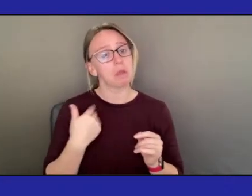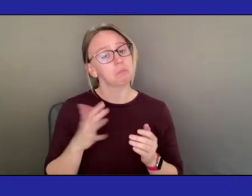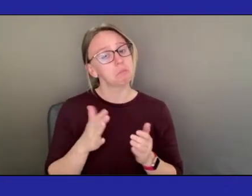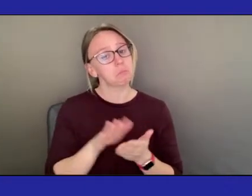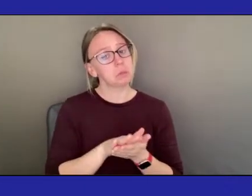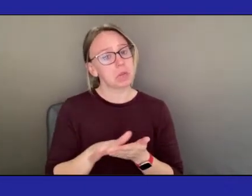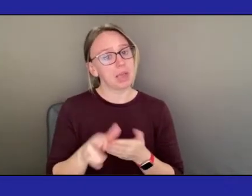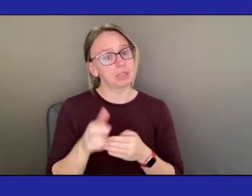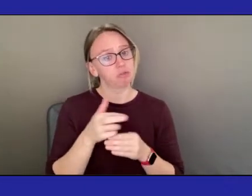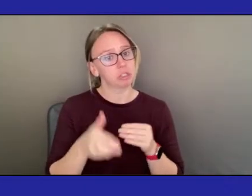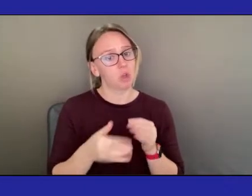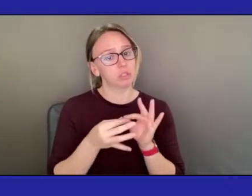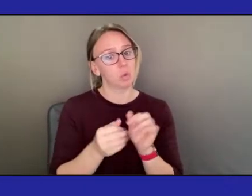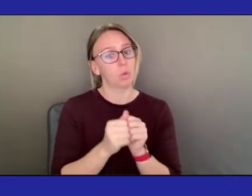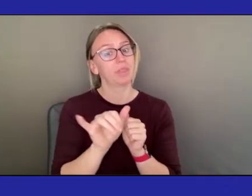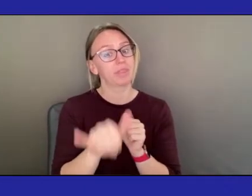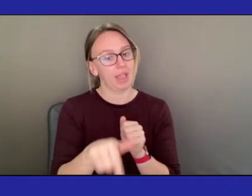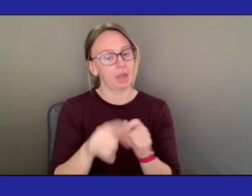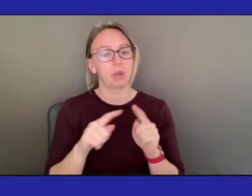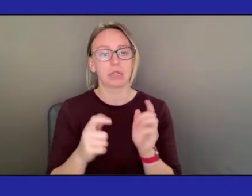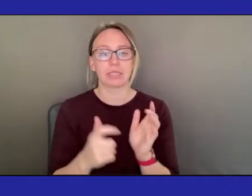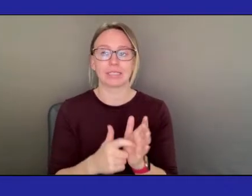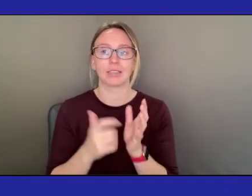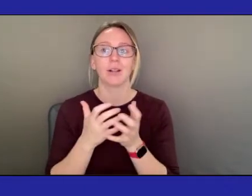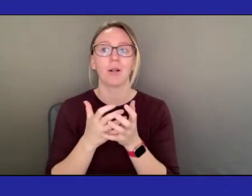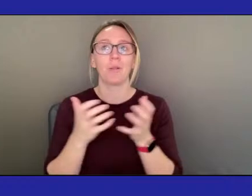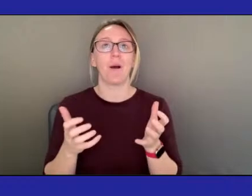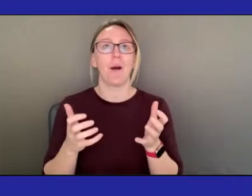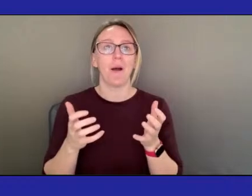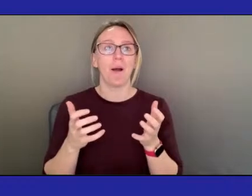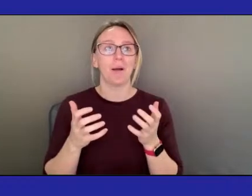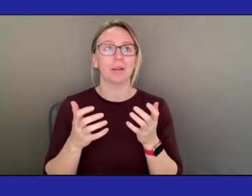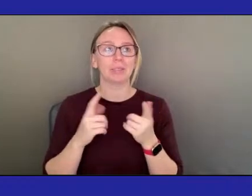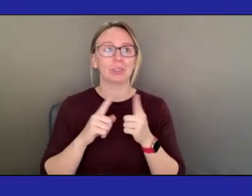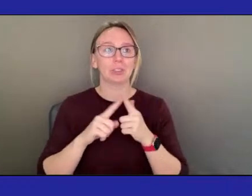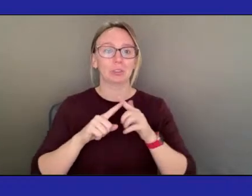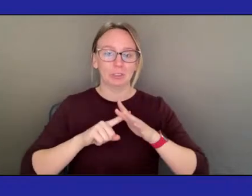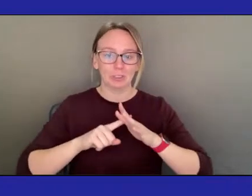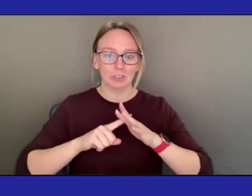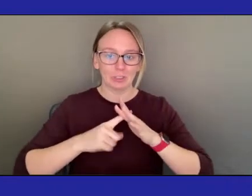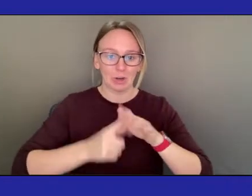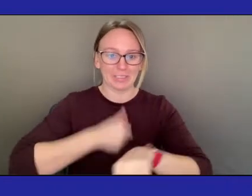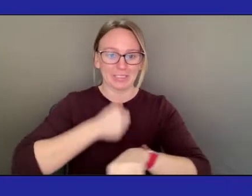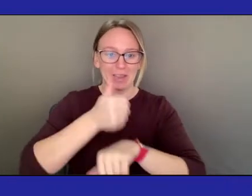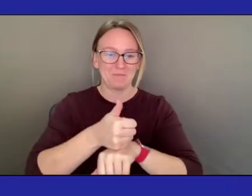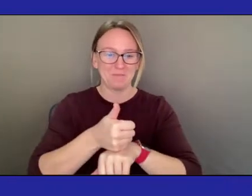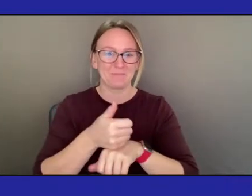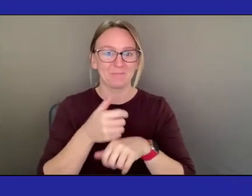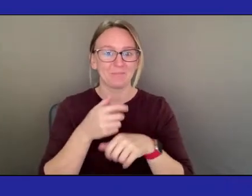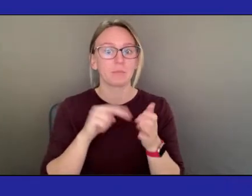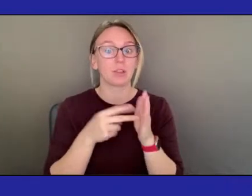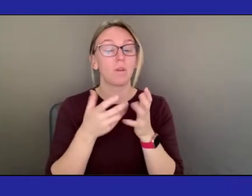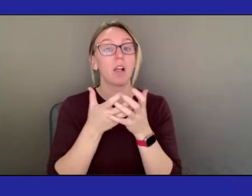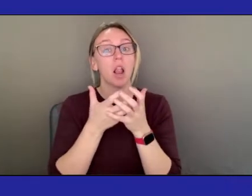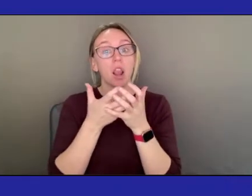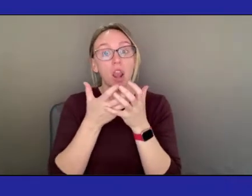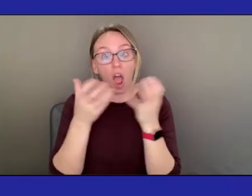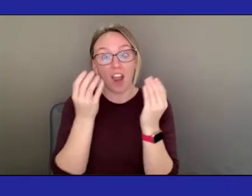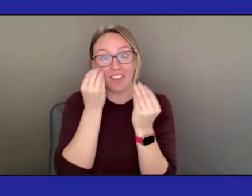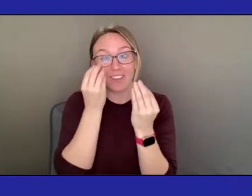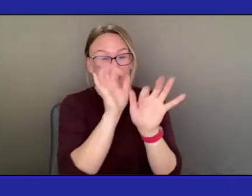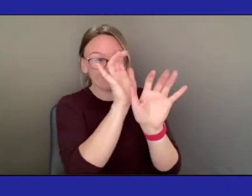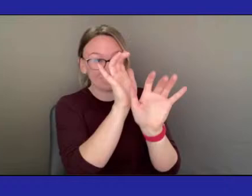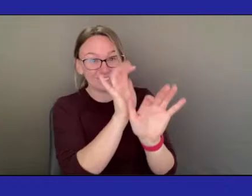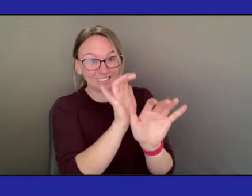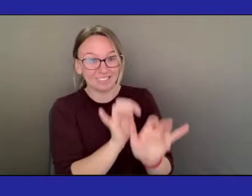in that, but it takes a lot to just kind of start it, right? So you have to put a lot of information in, but